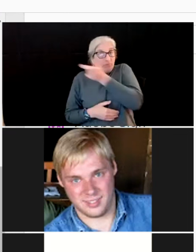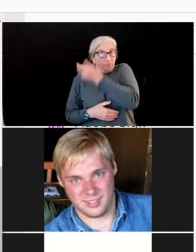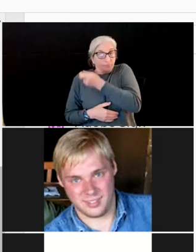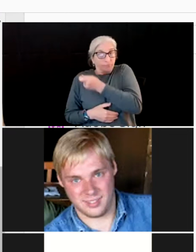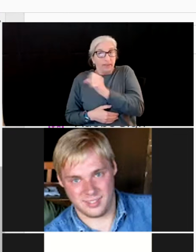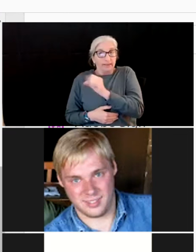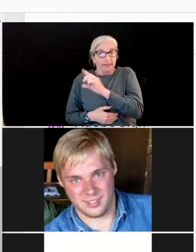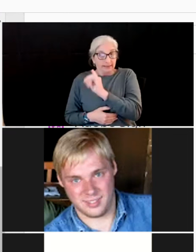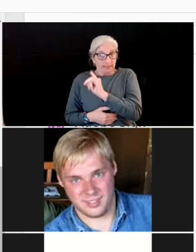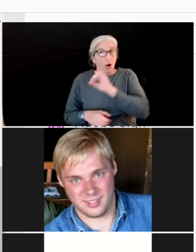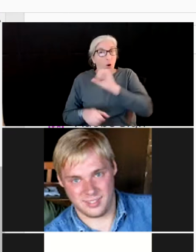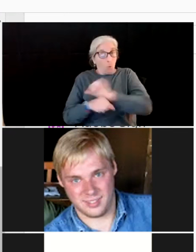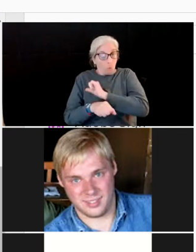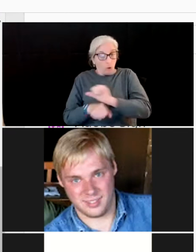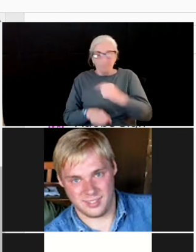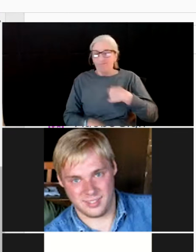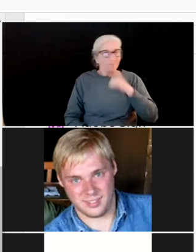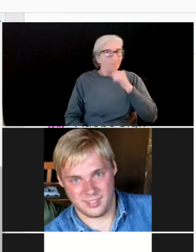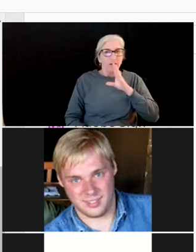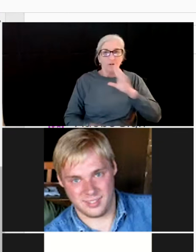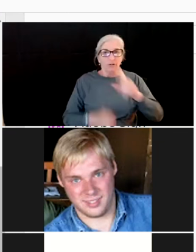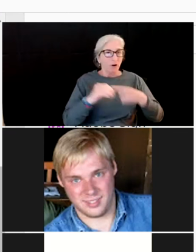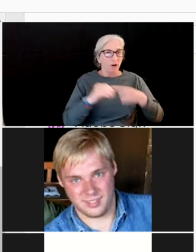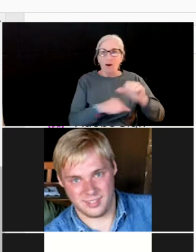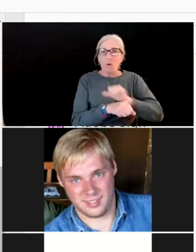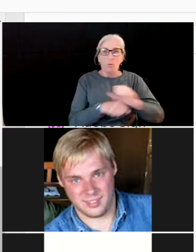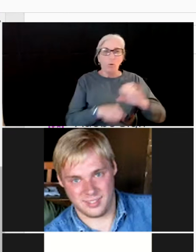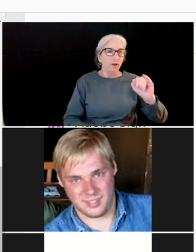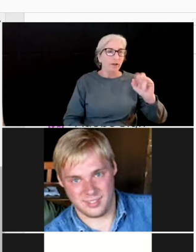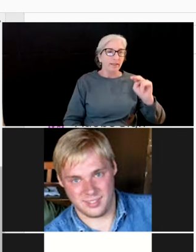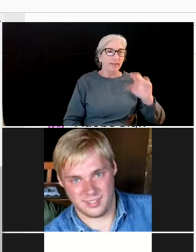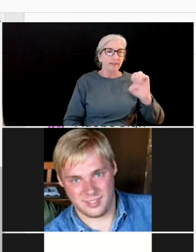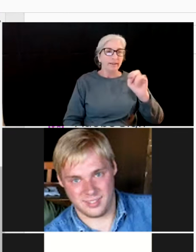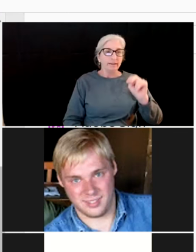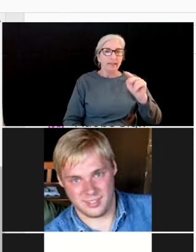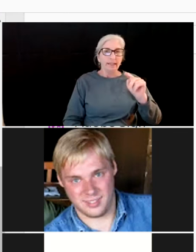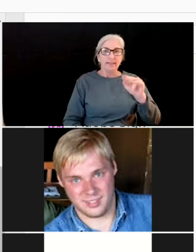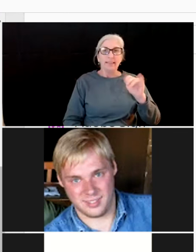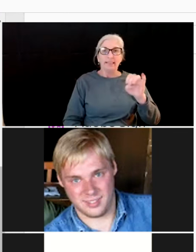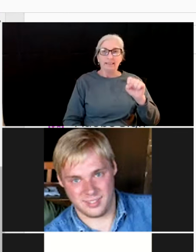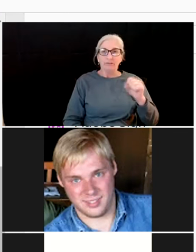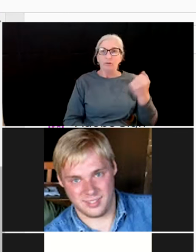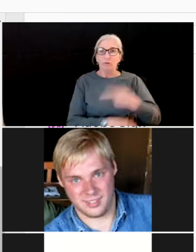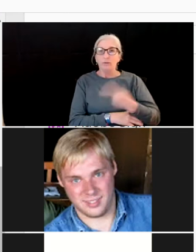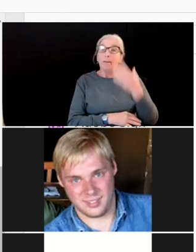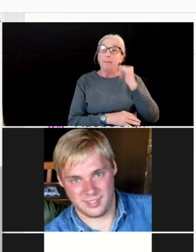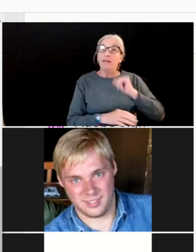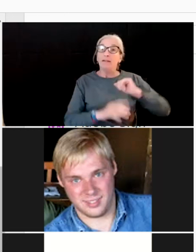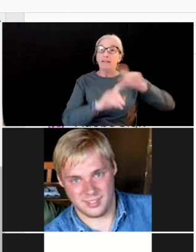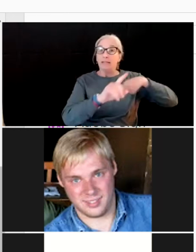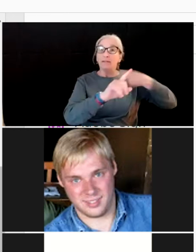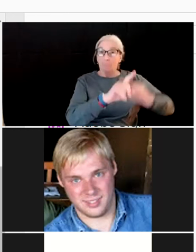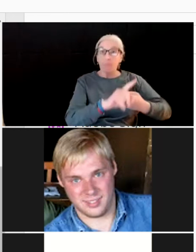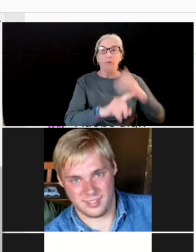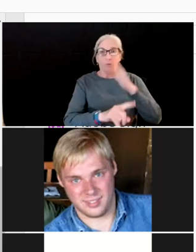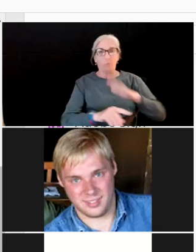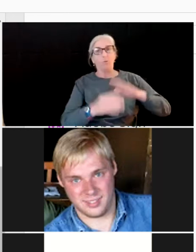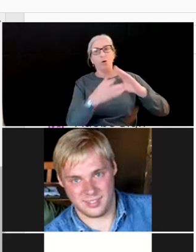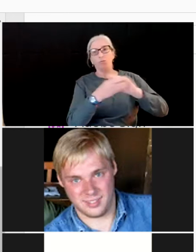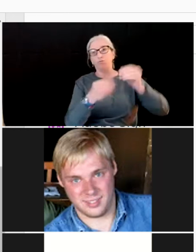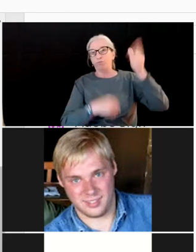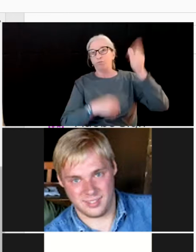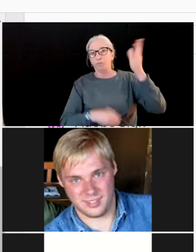work incentives today, because I'm doing a webinar next month on SSDI work incentives. So this is just how it works